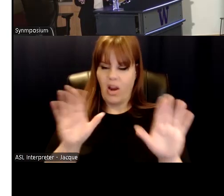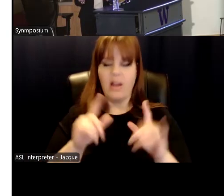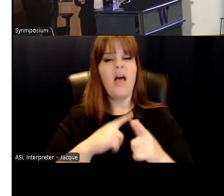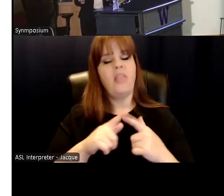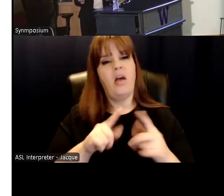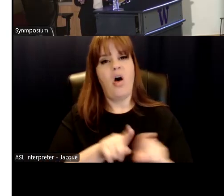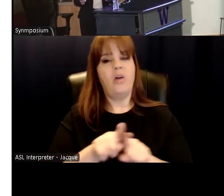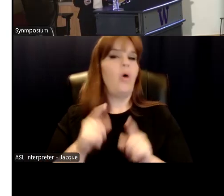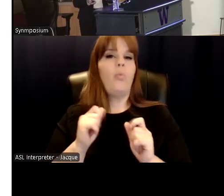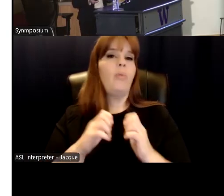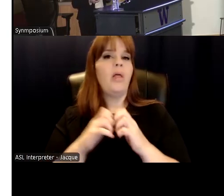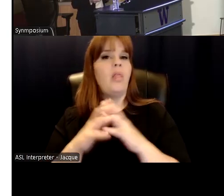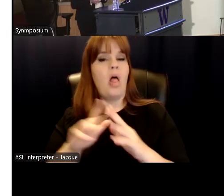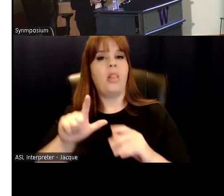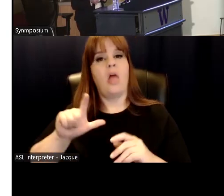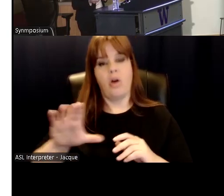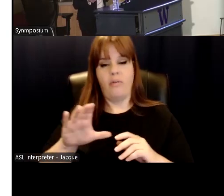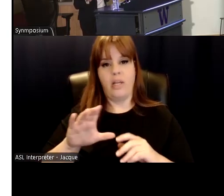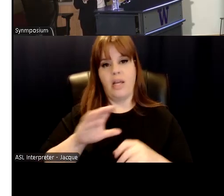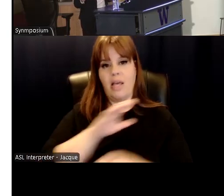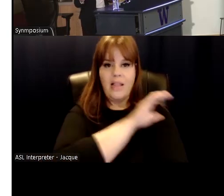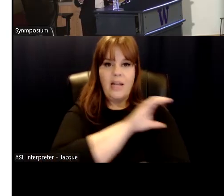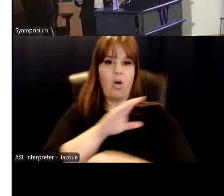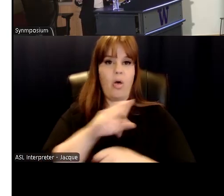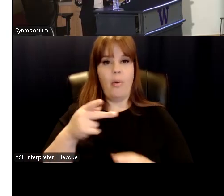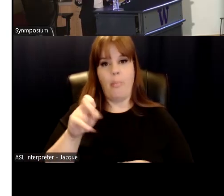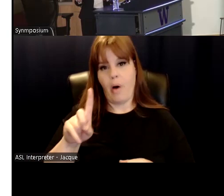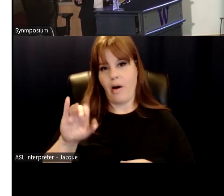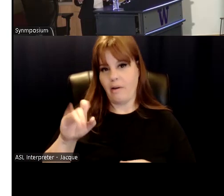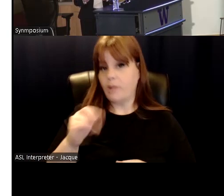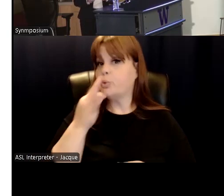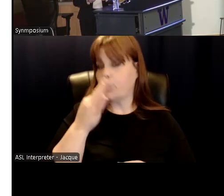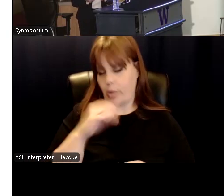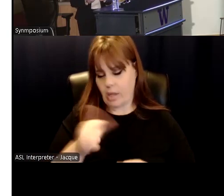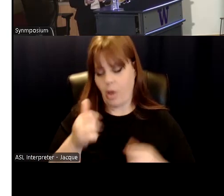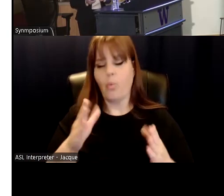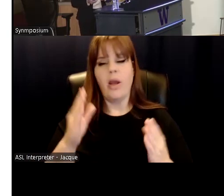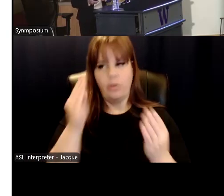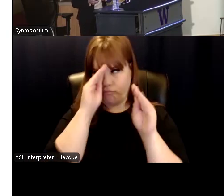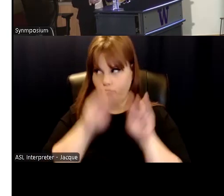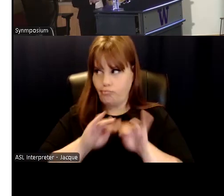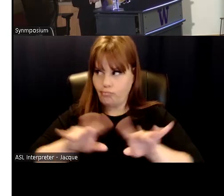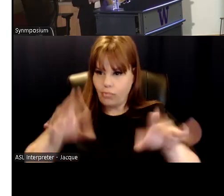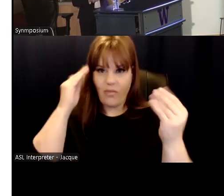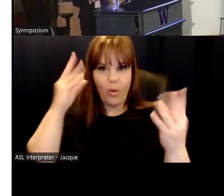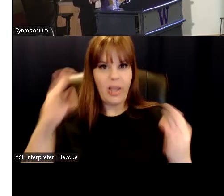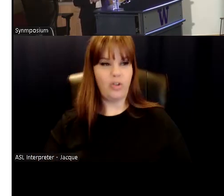launching the Long COVID Clinical Podcast soon as another mechanism for information.